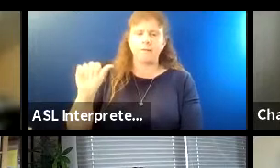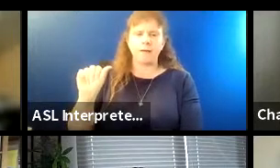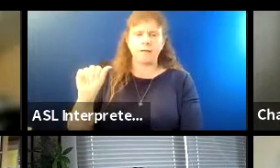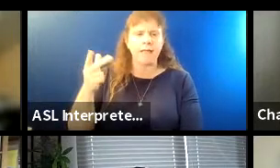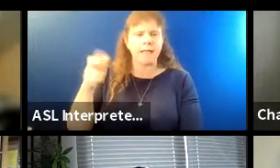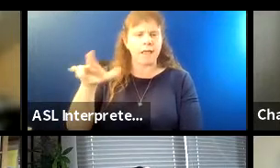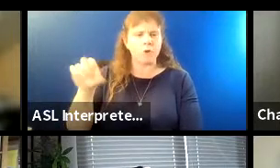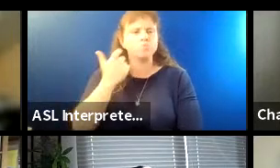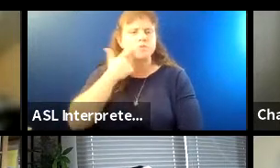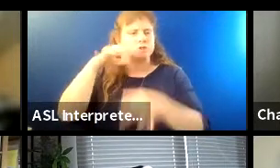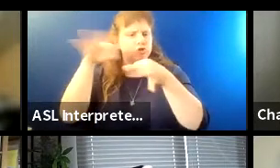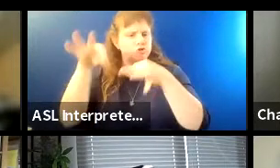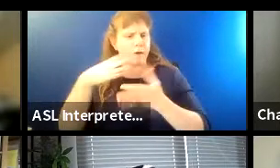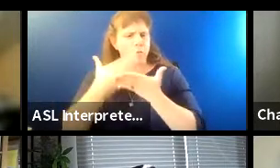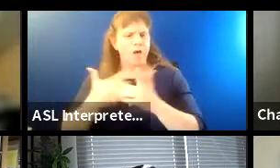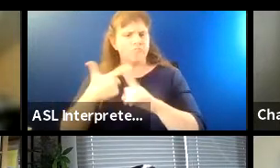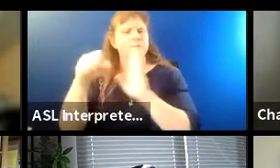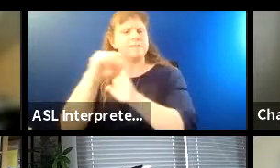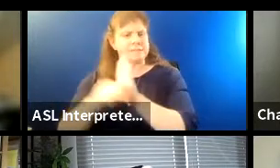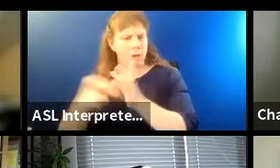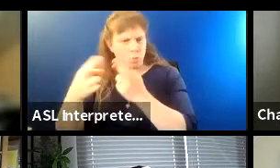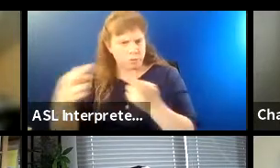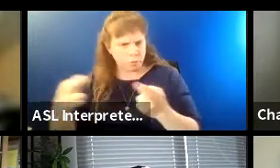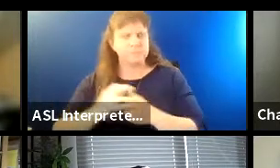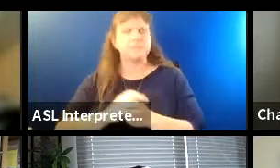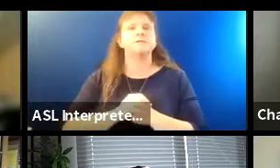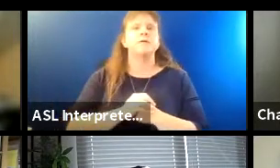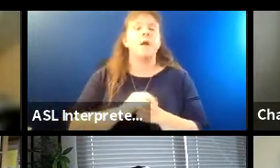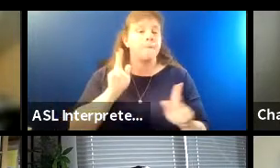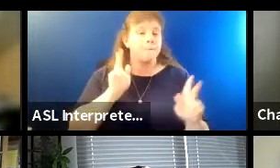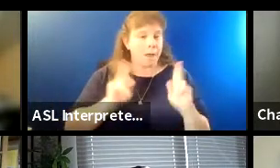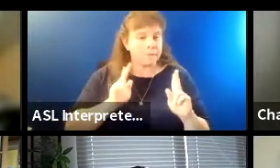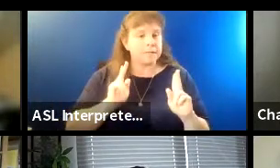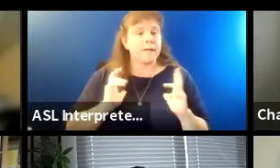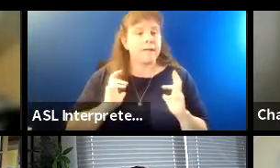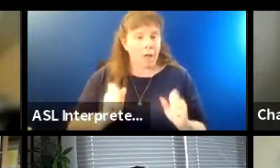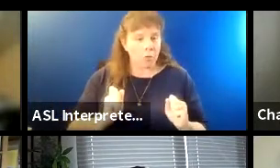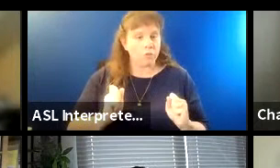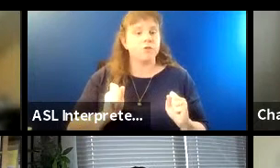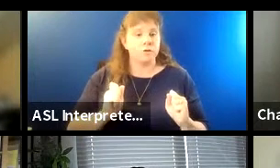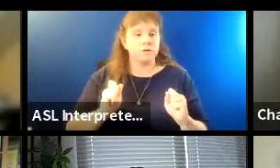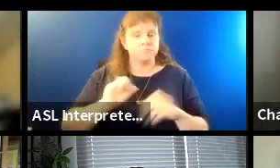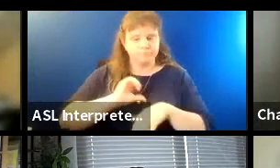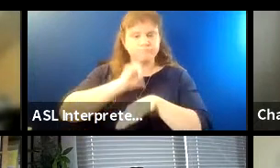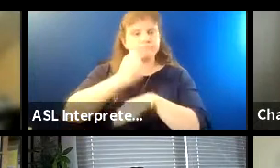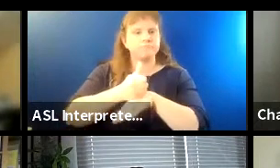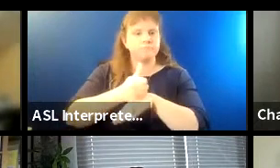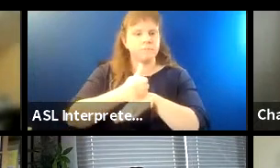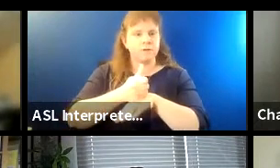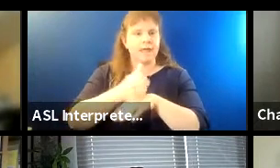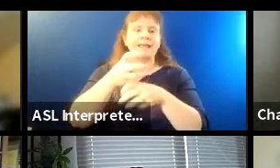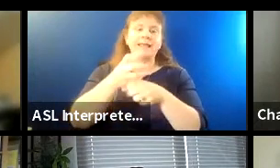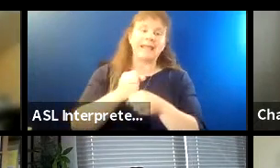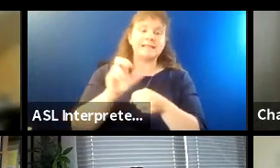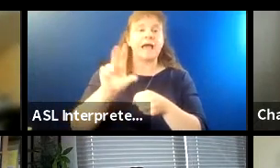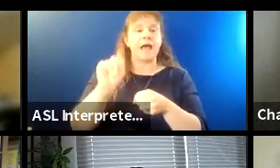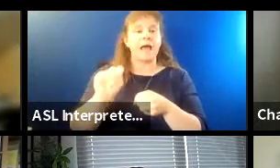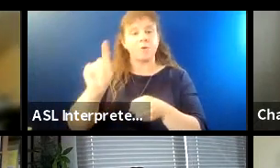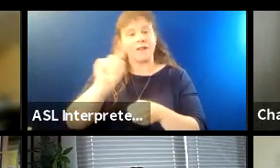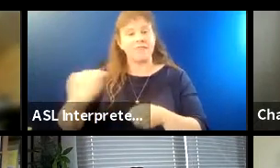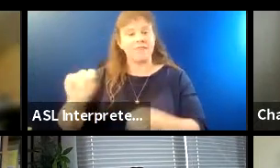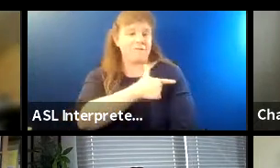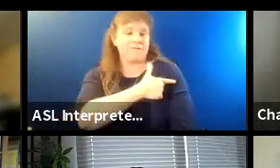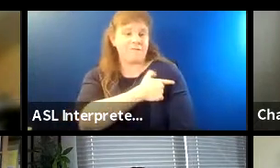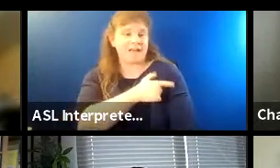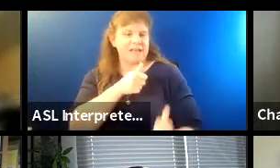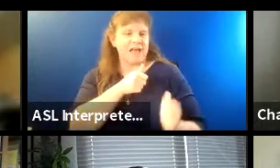today, through the Public Health Institute, Sierra Health Foundation, Get Out the Vax effort, provided for